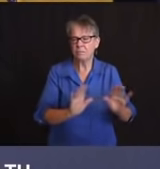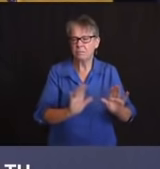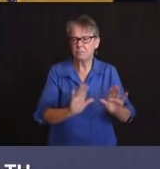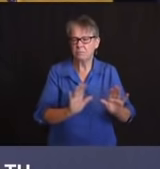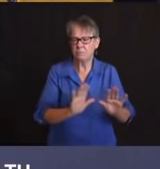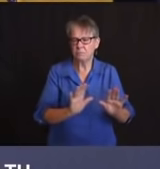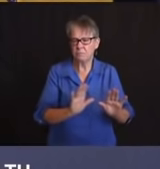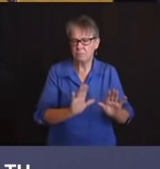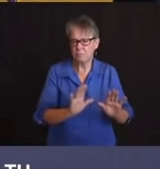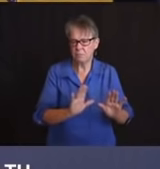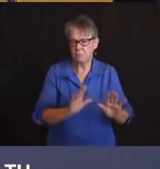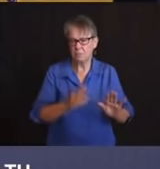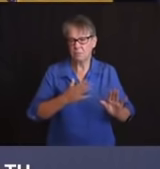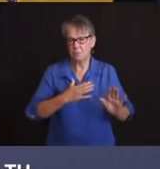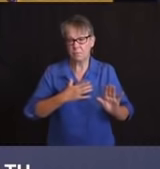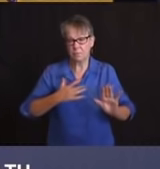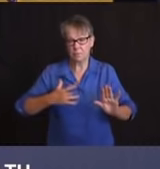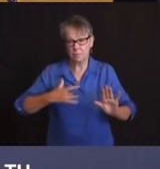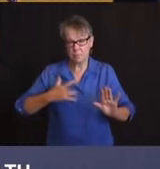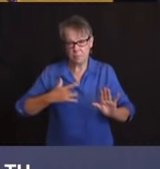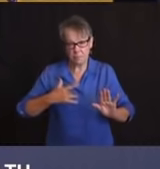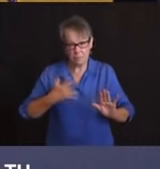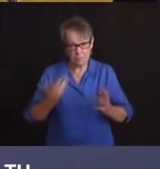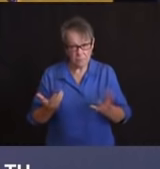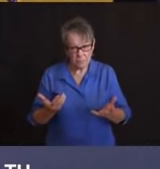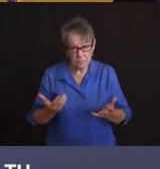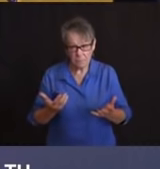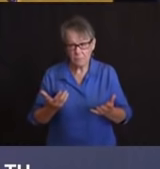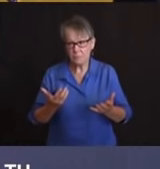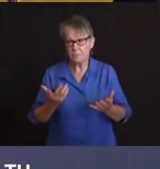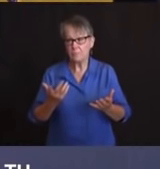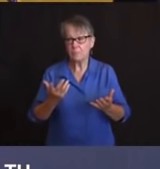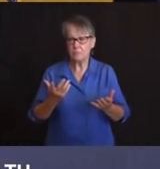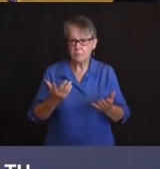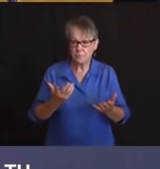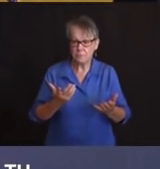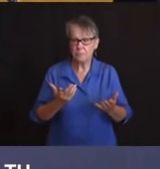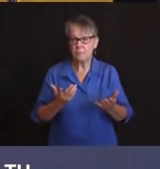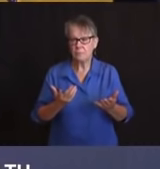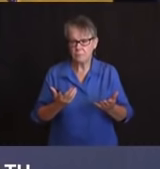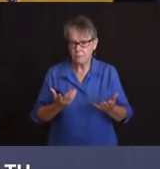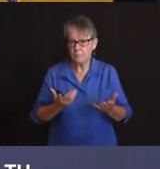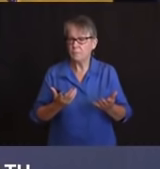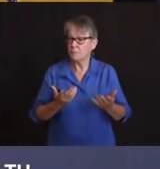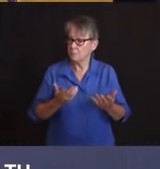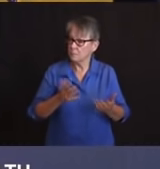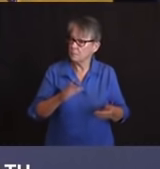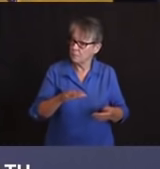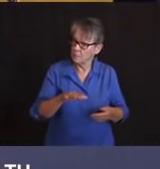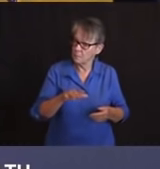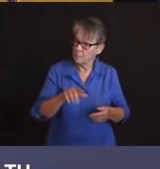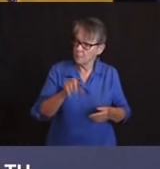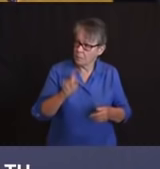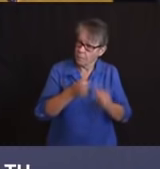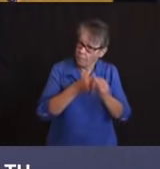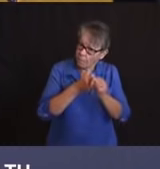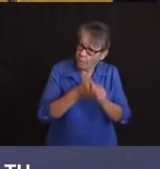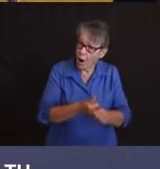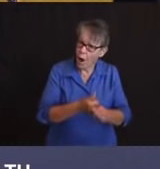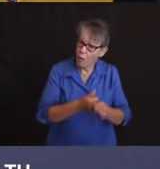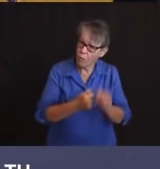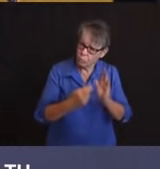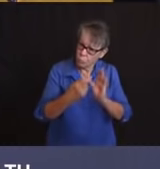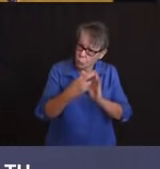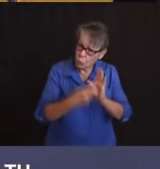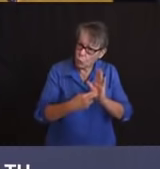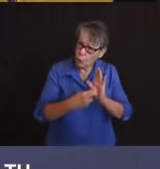as what they are, in fact, which is subject to the executive order. Matt, would you just see that differently? Yeah, we'd have to. I'm